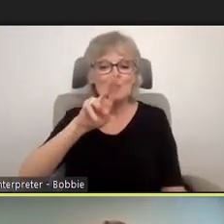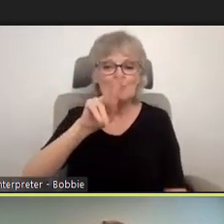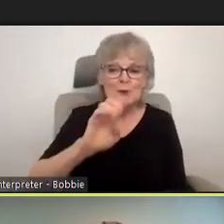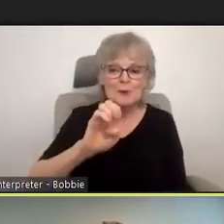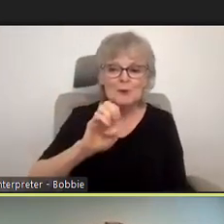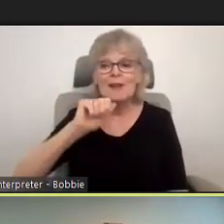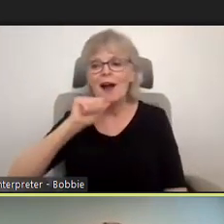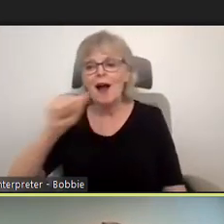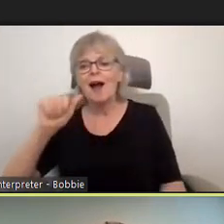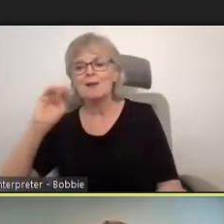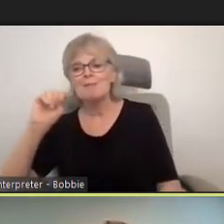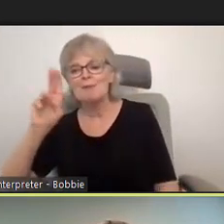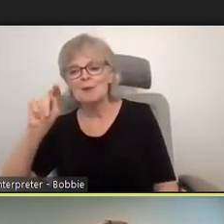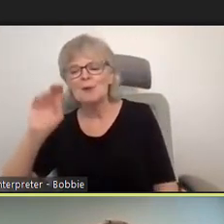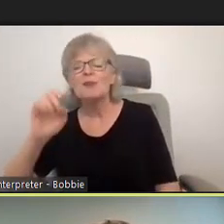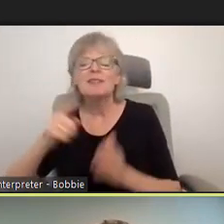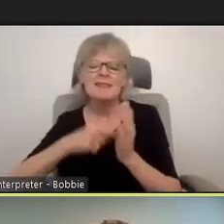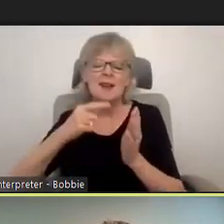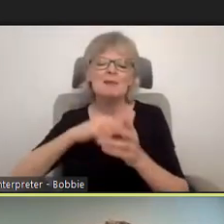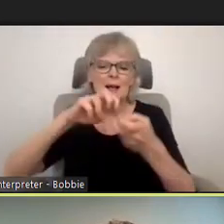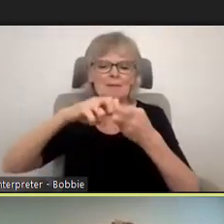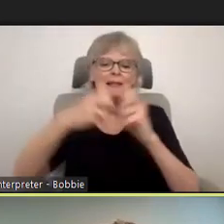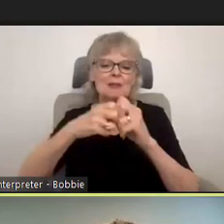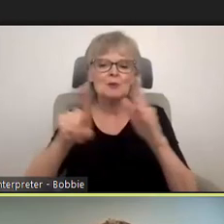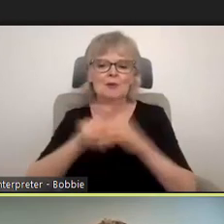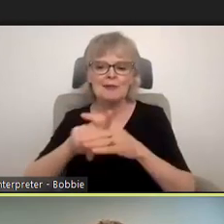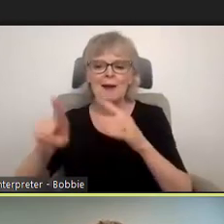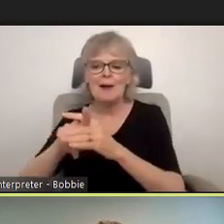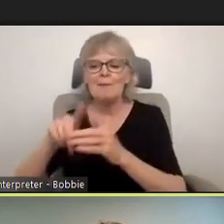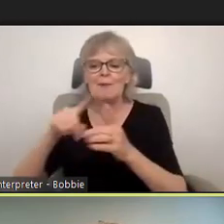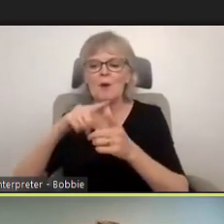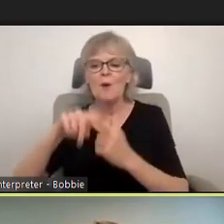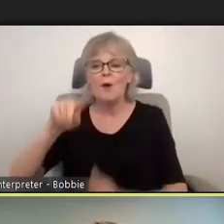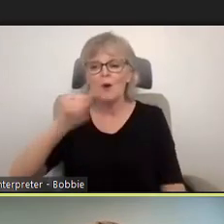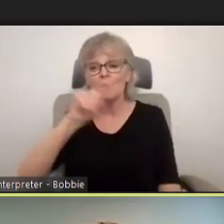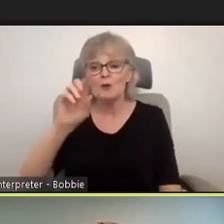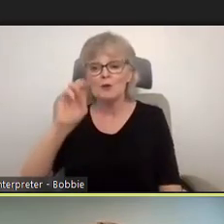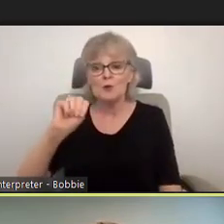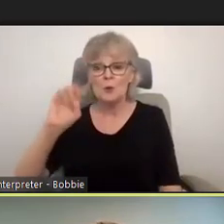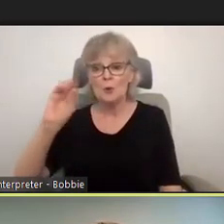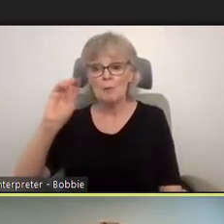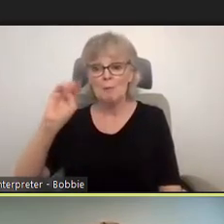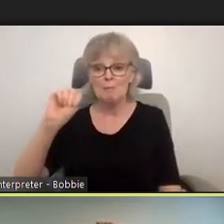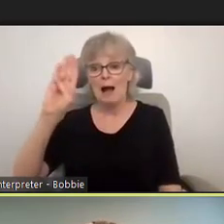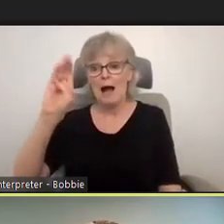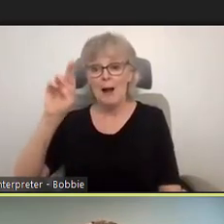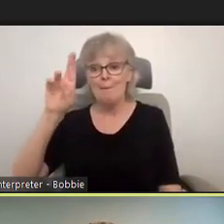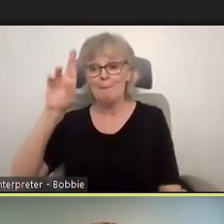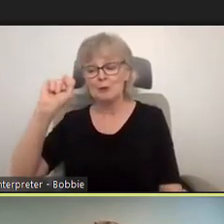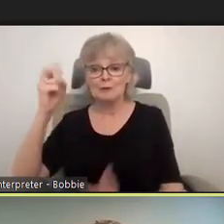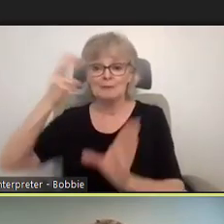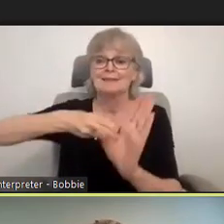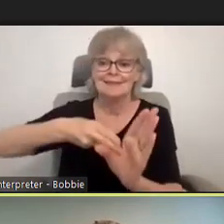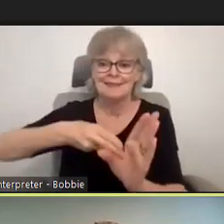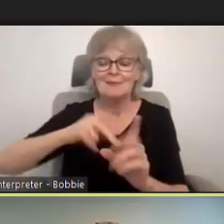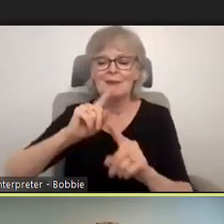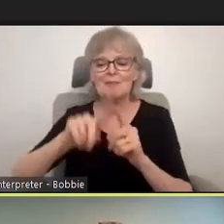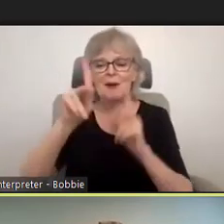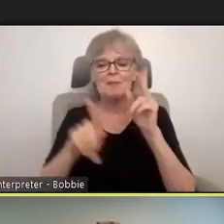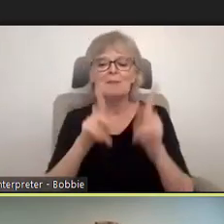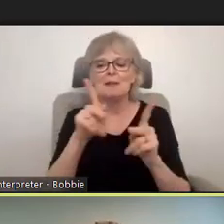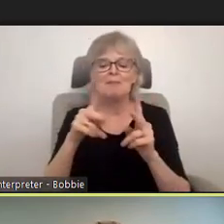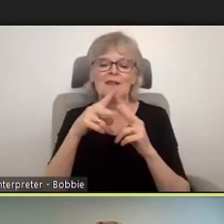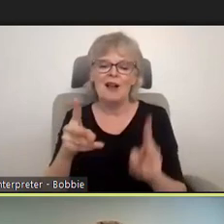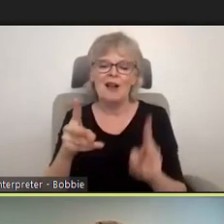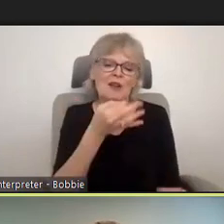have issues or Zoom bombers or things like that. But in general, people have become remarkably savvy in how to use